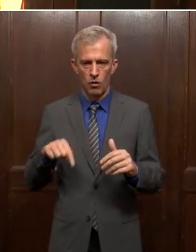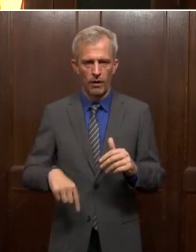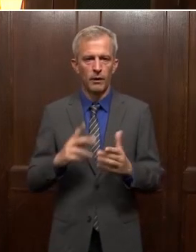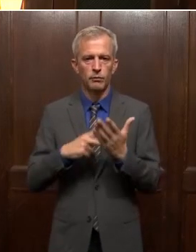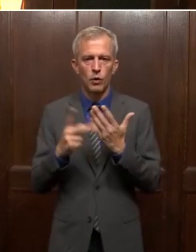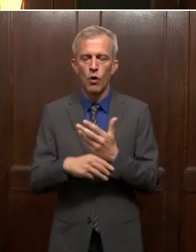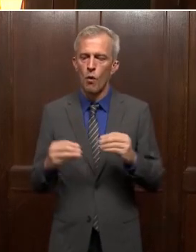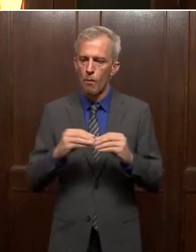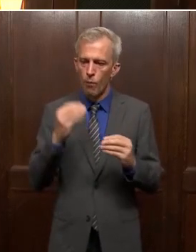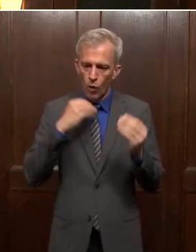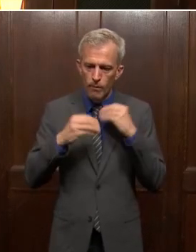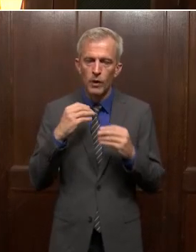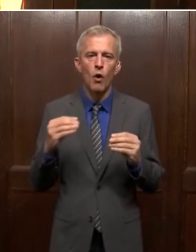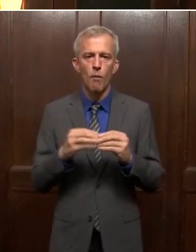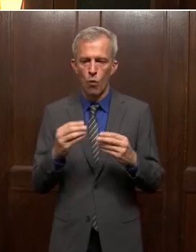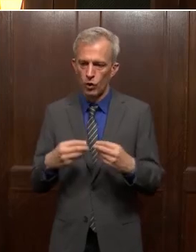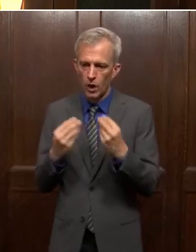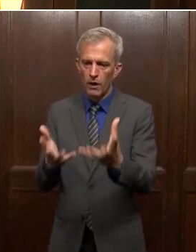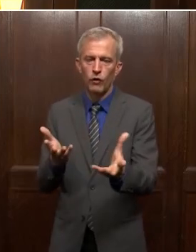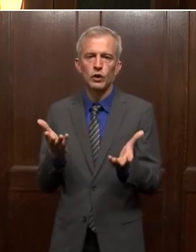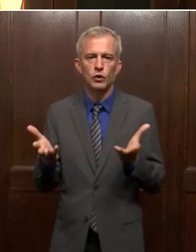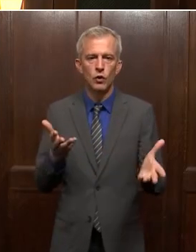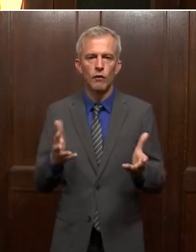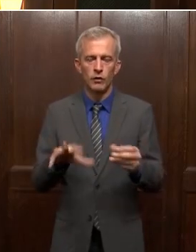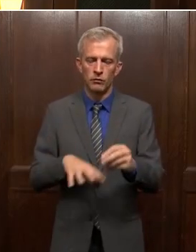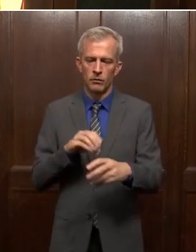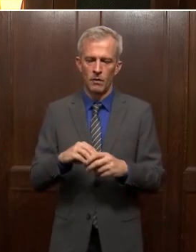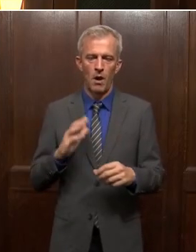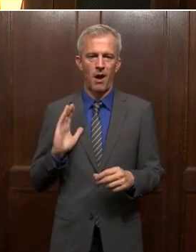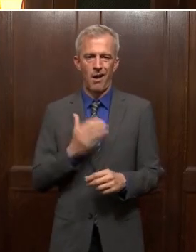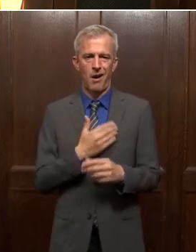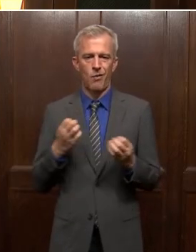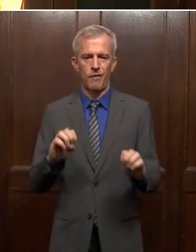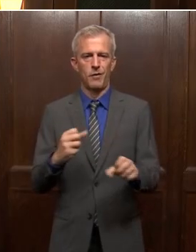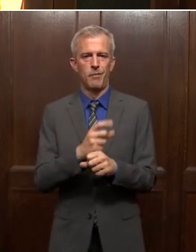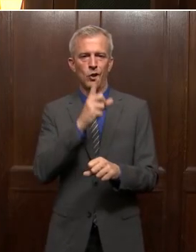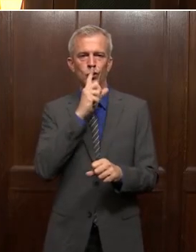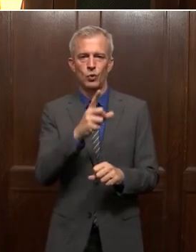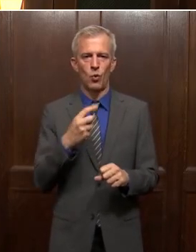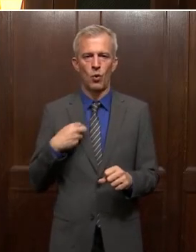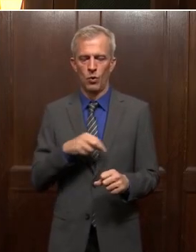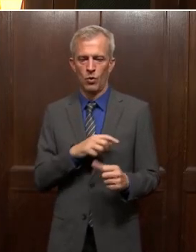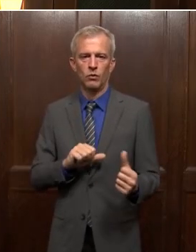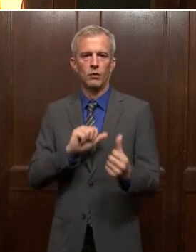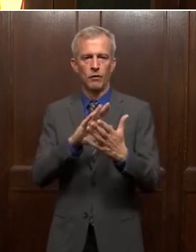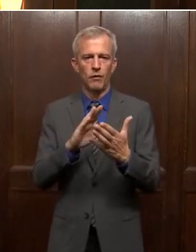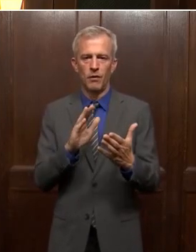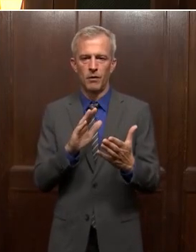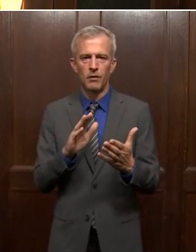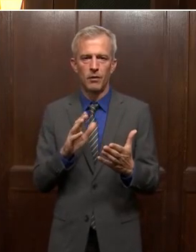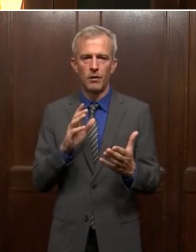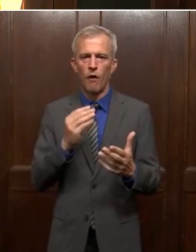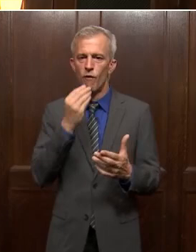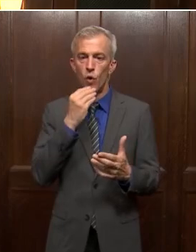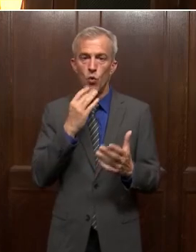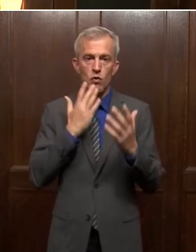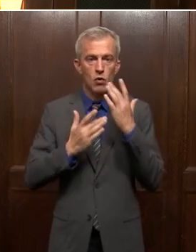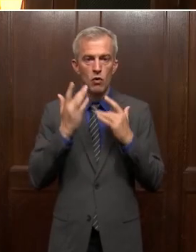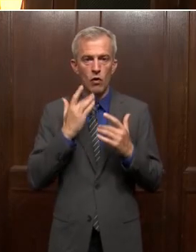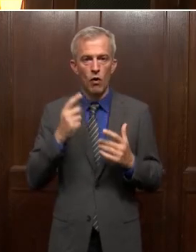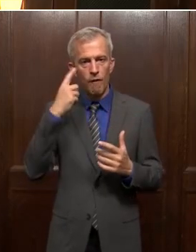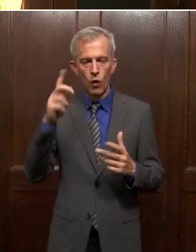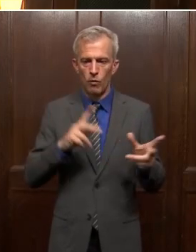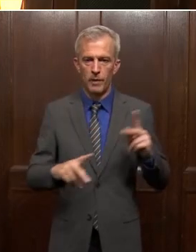meals, more grocery delivery services as part of our larger effort to make sure that we address food insecurity among people who are living